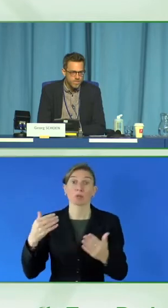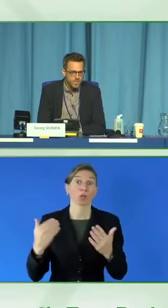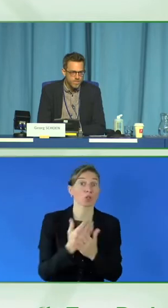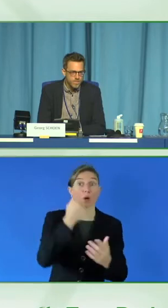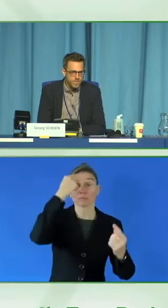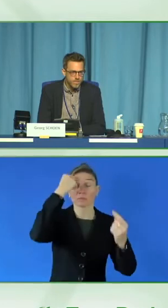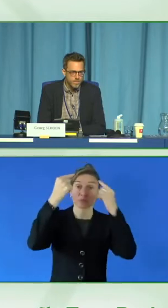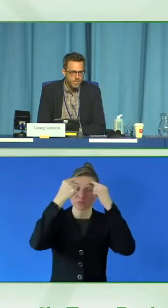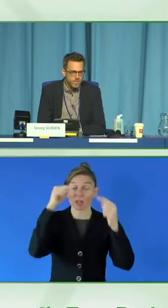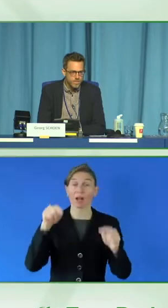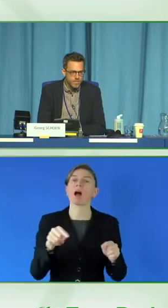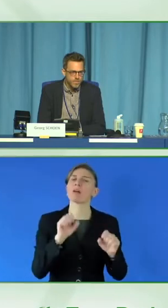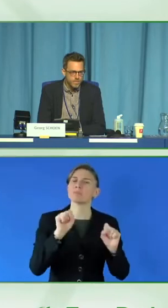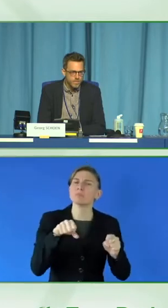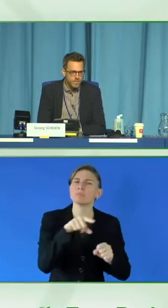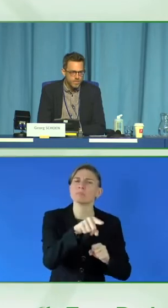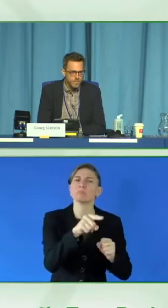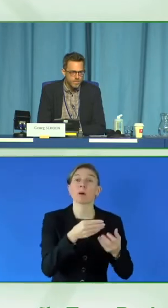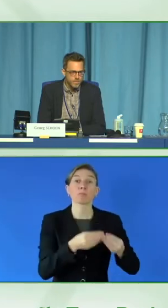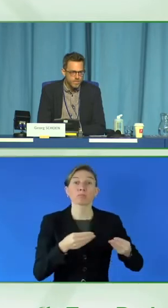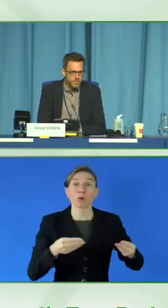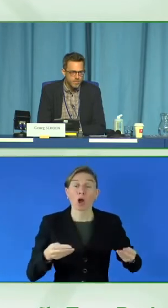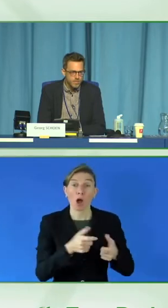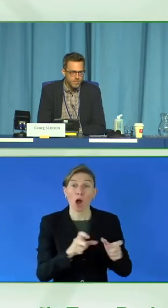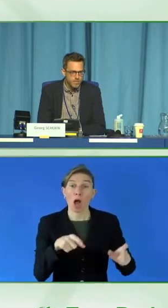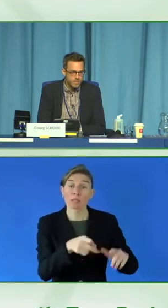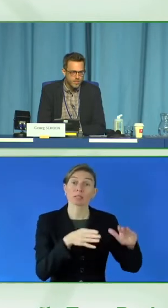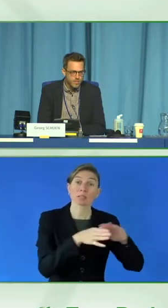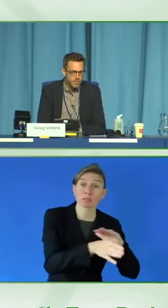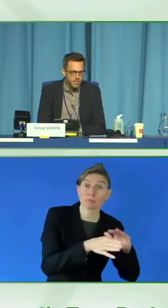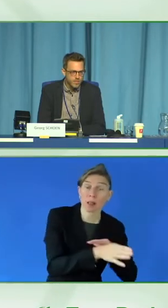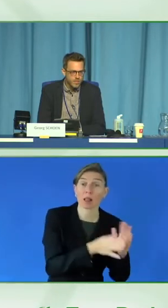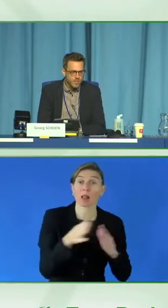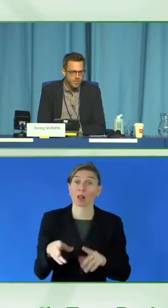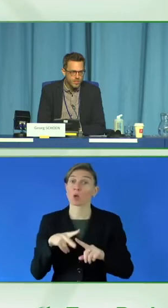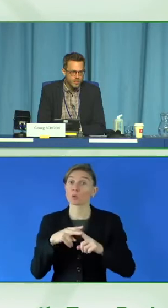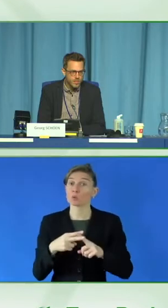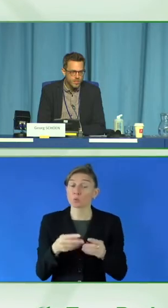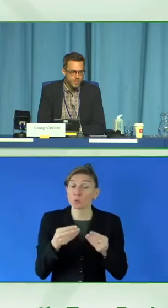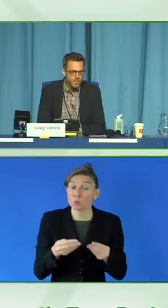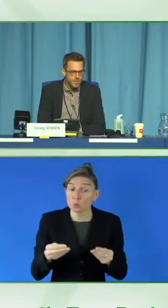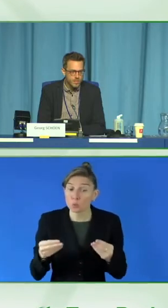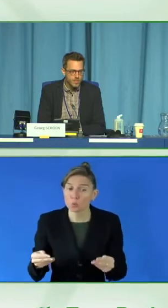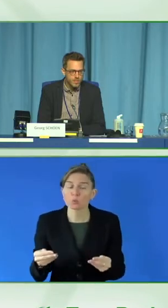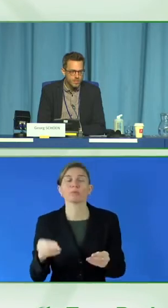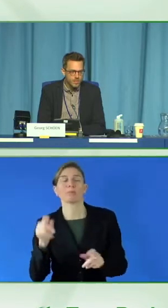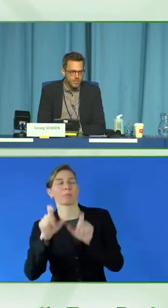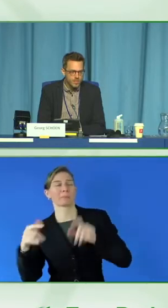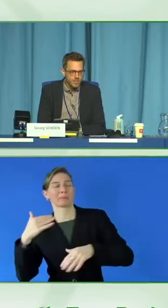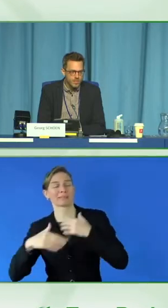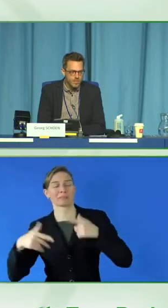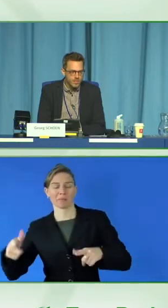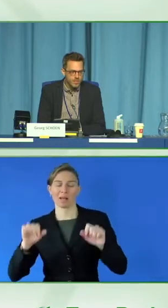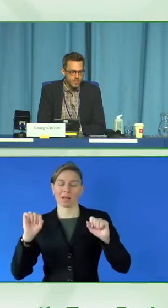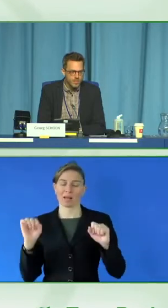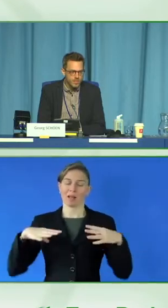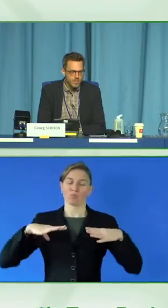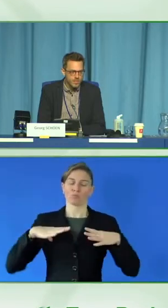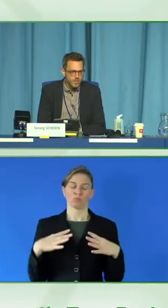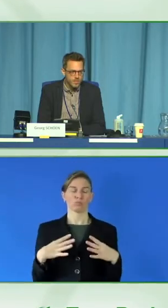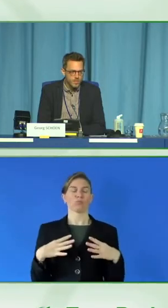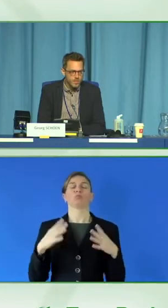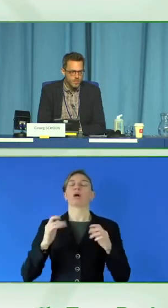and tools, and these help persons with disability to live comfortably, to travel, to